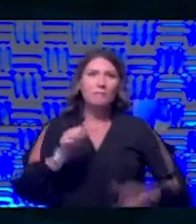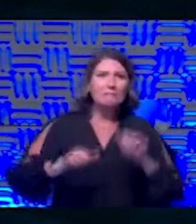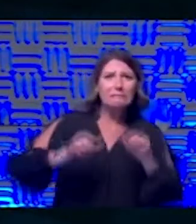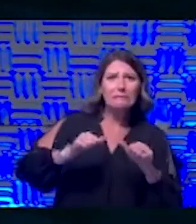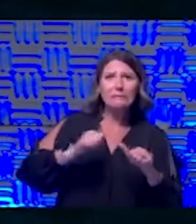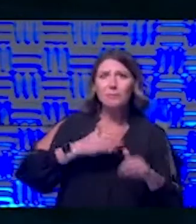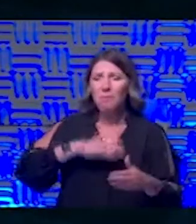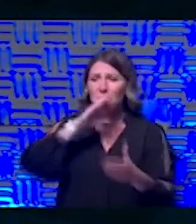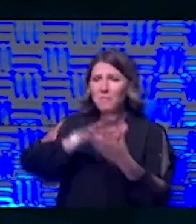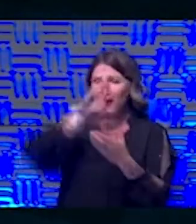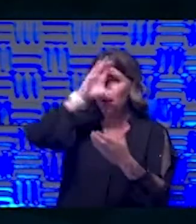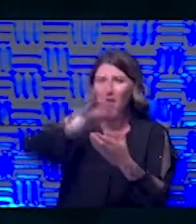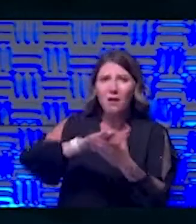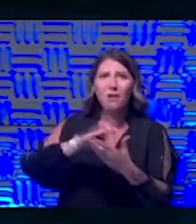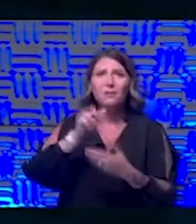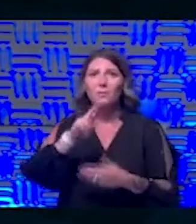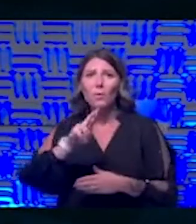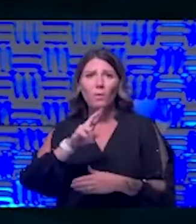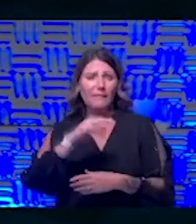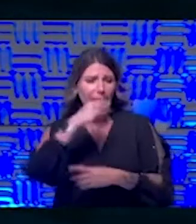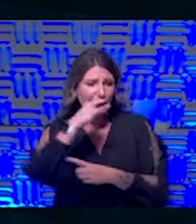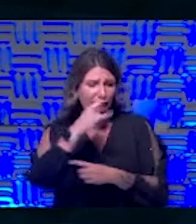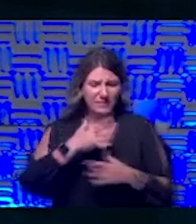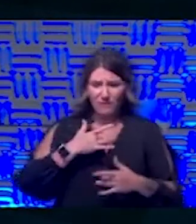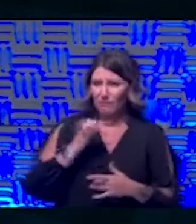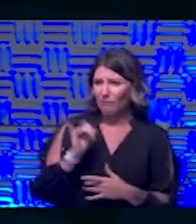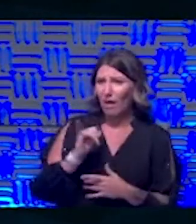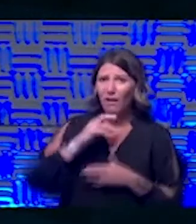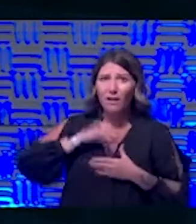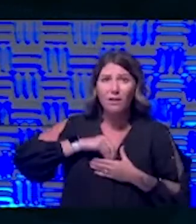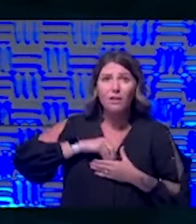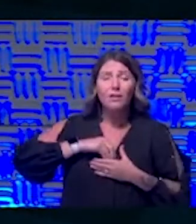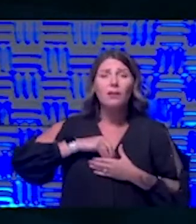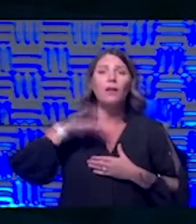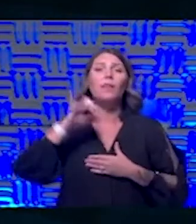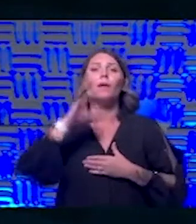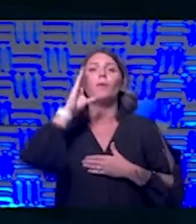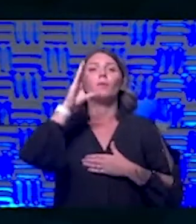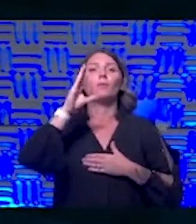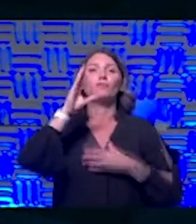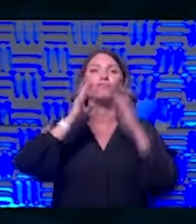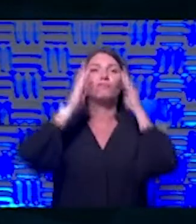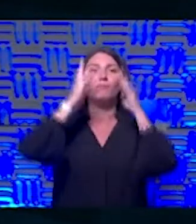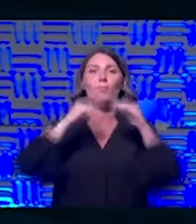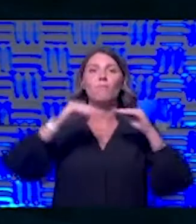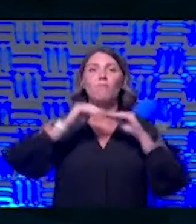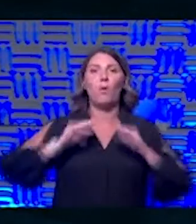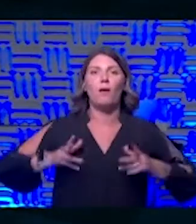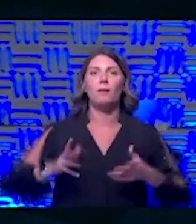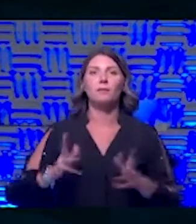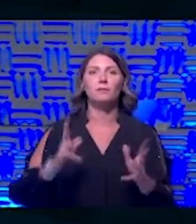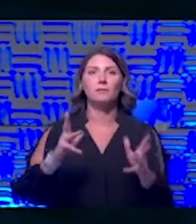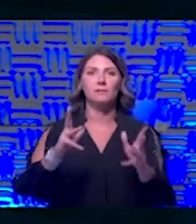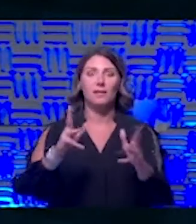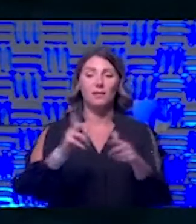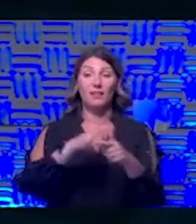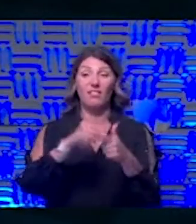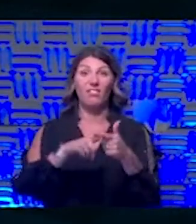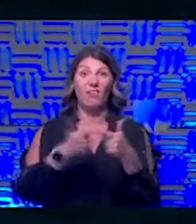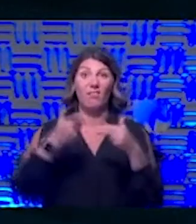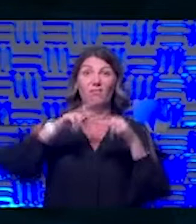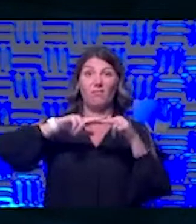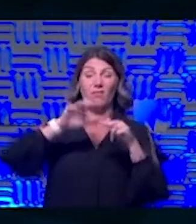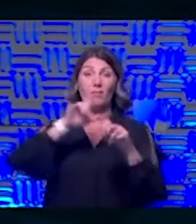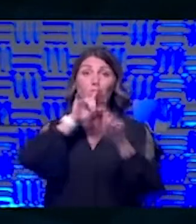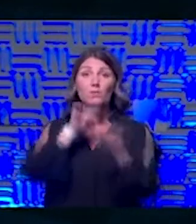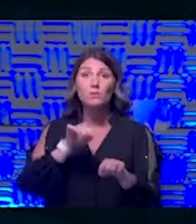or partner feel like, or what do the kids feel like, and what do I feel like? That's going to create more anxiety and kind of compound the response. Whereas if you can